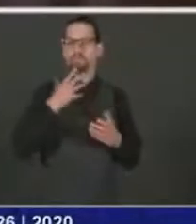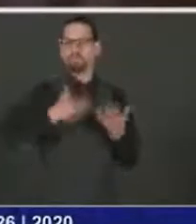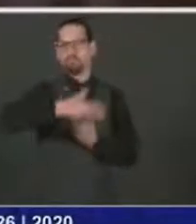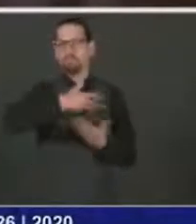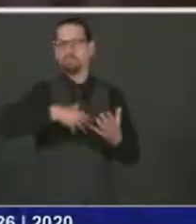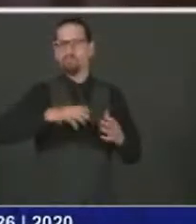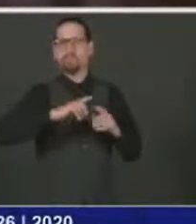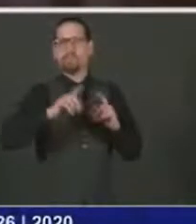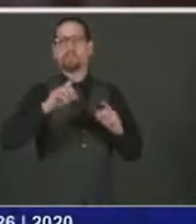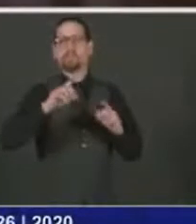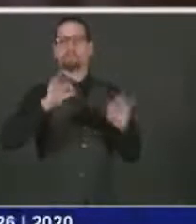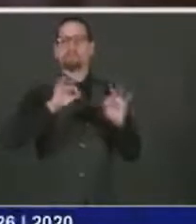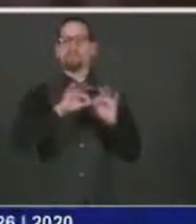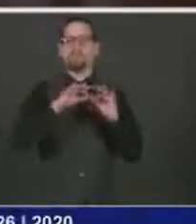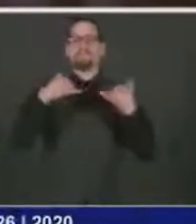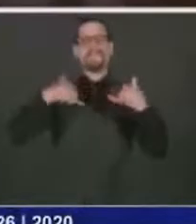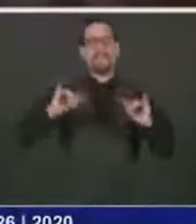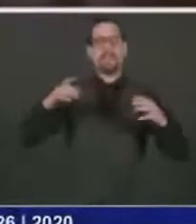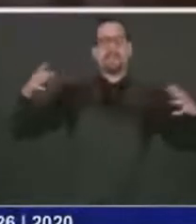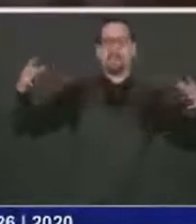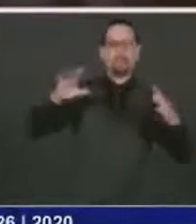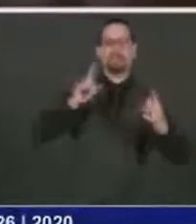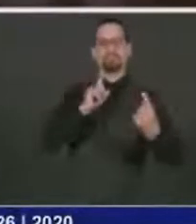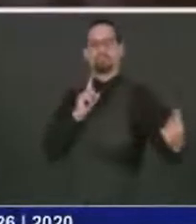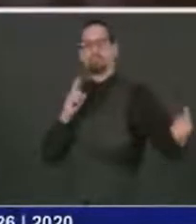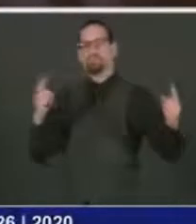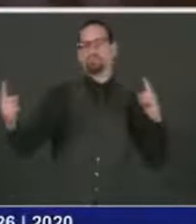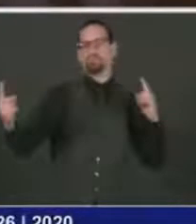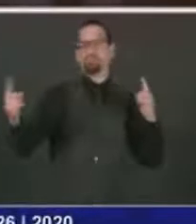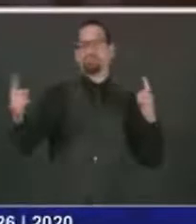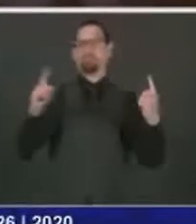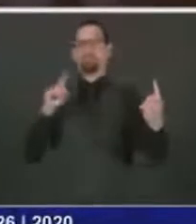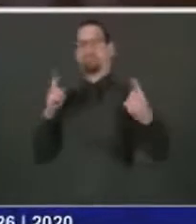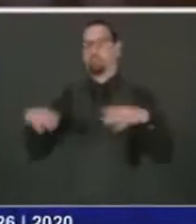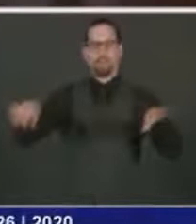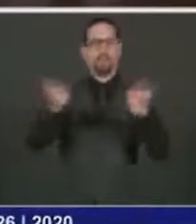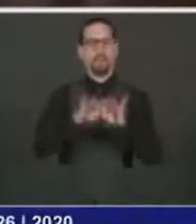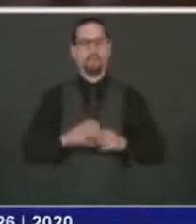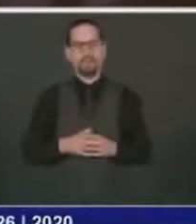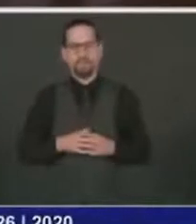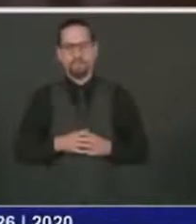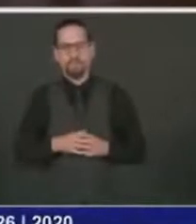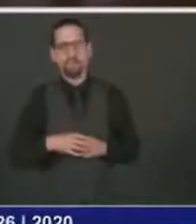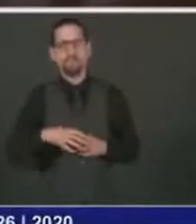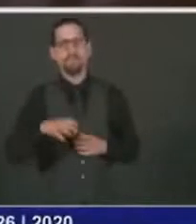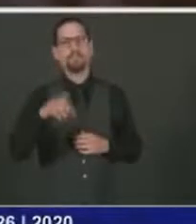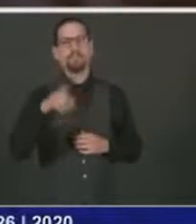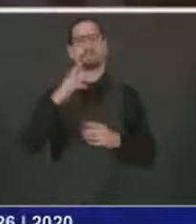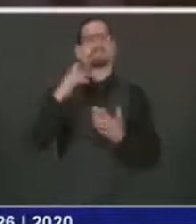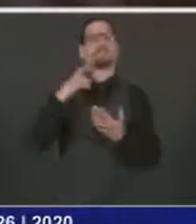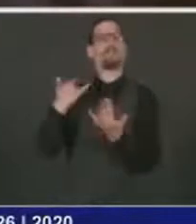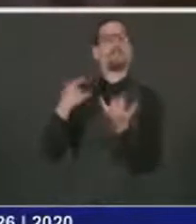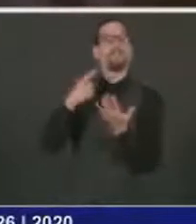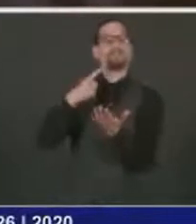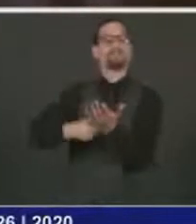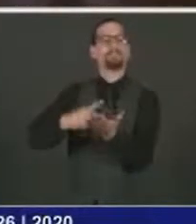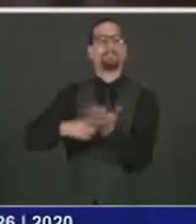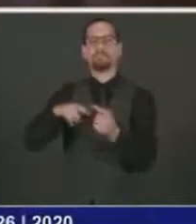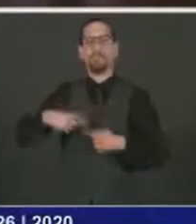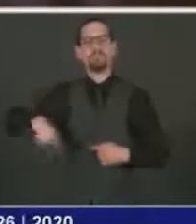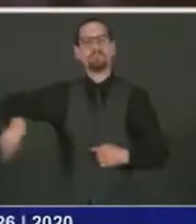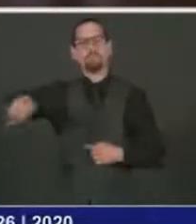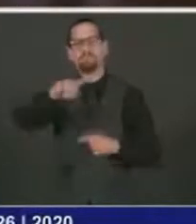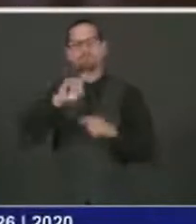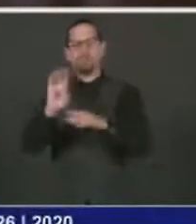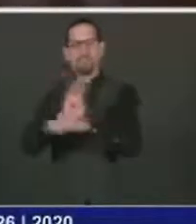I want to talk for a minute about some of the businesses that have begun to operate in Rhode Island,